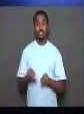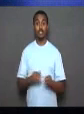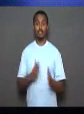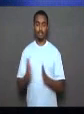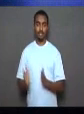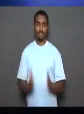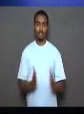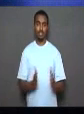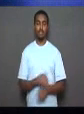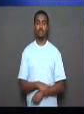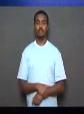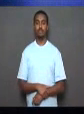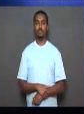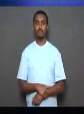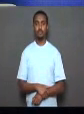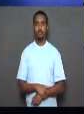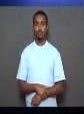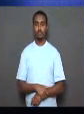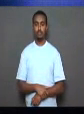Students, let's get ready.